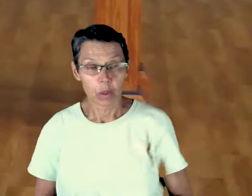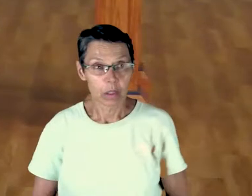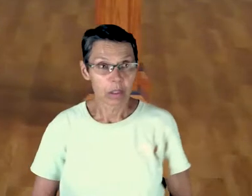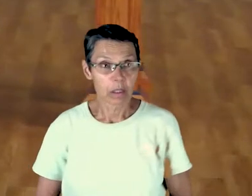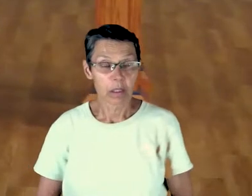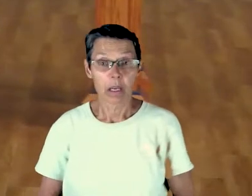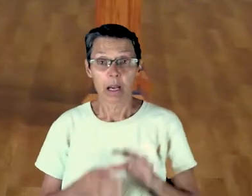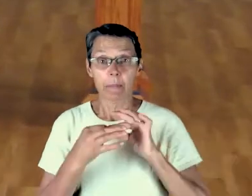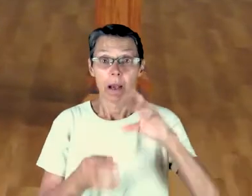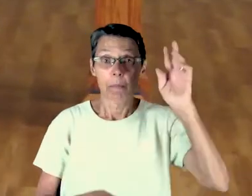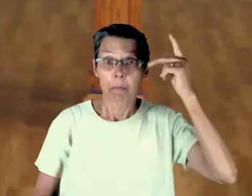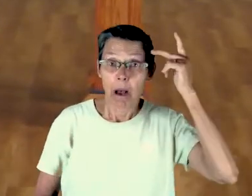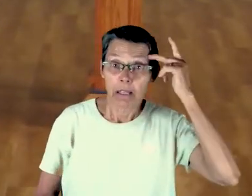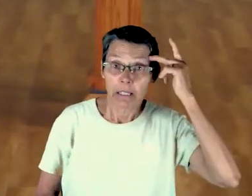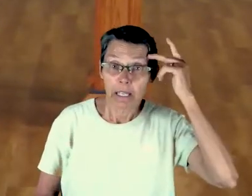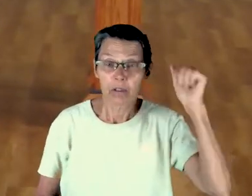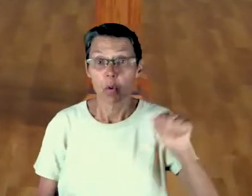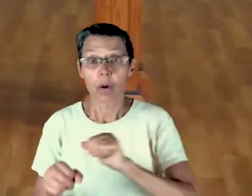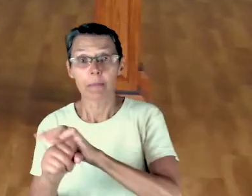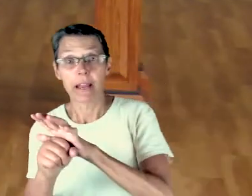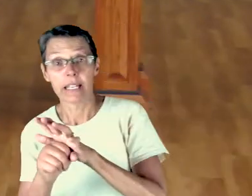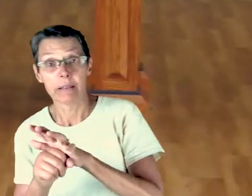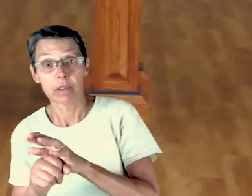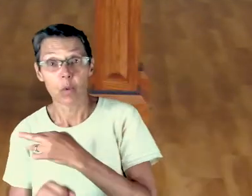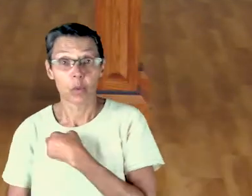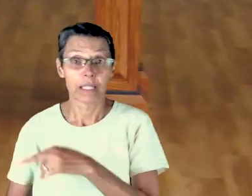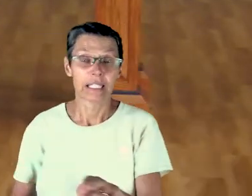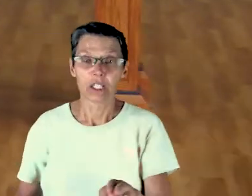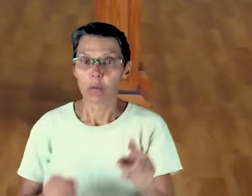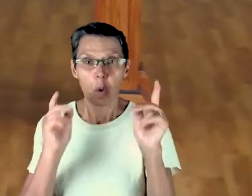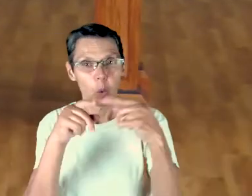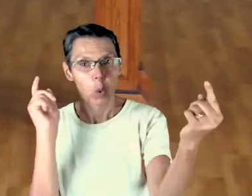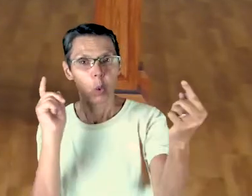about politics or pandemics or religion.